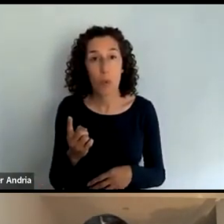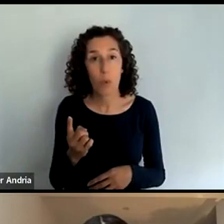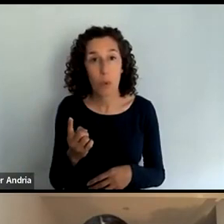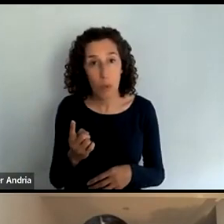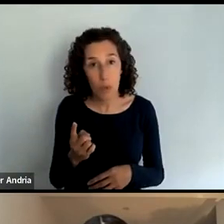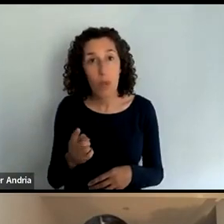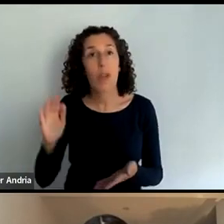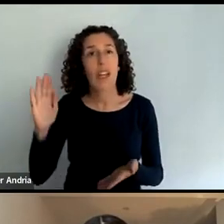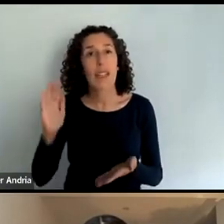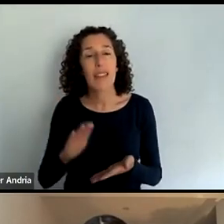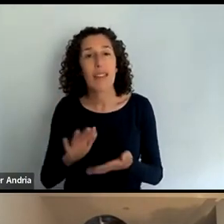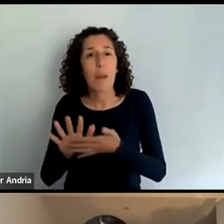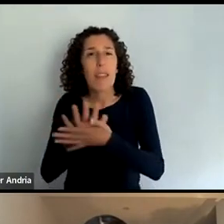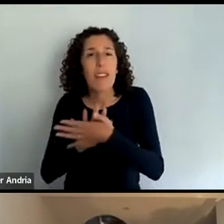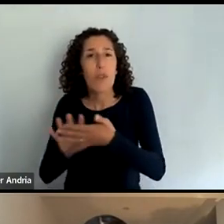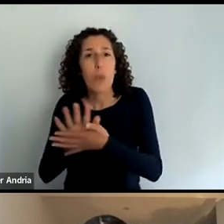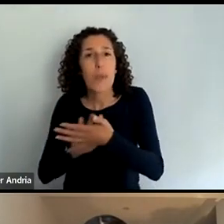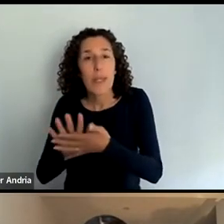for us to exist here.